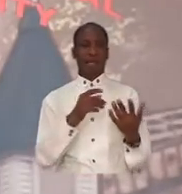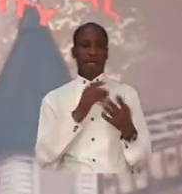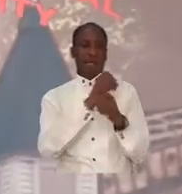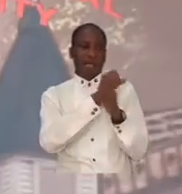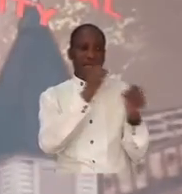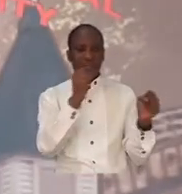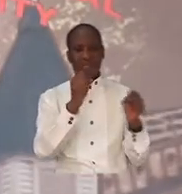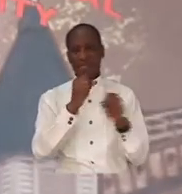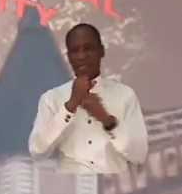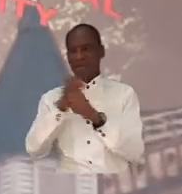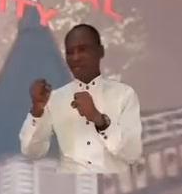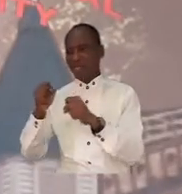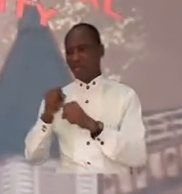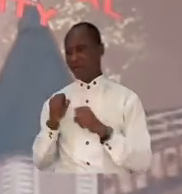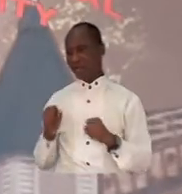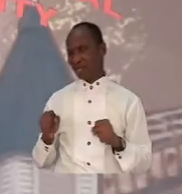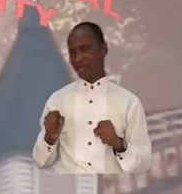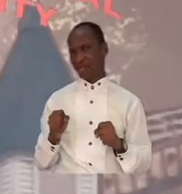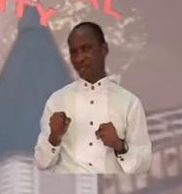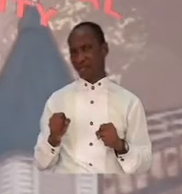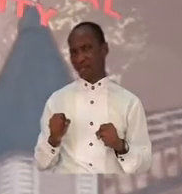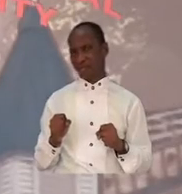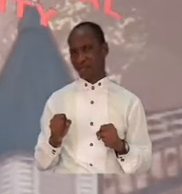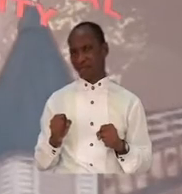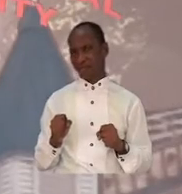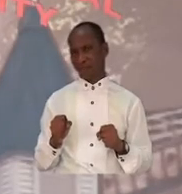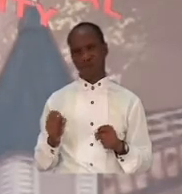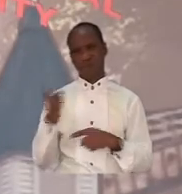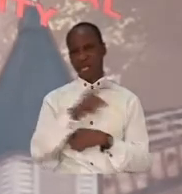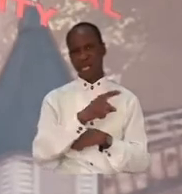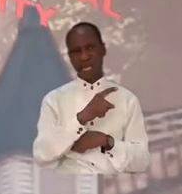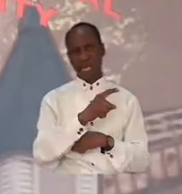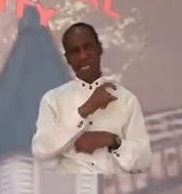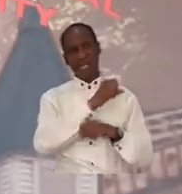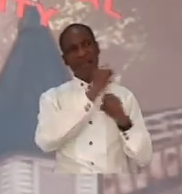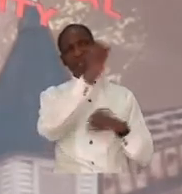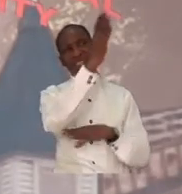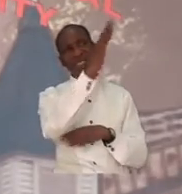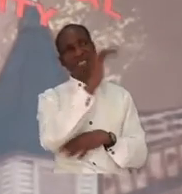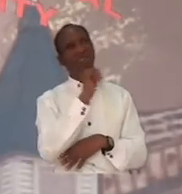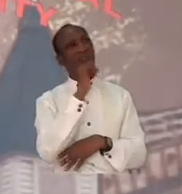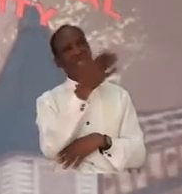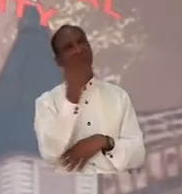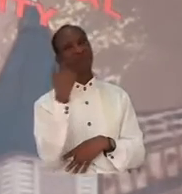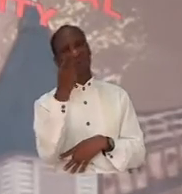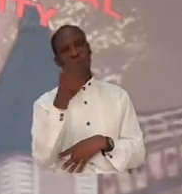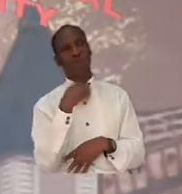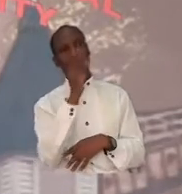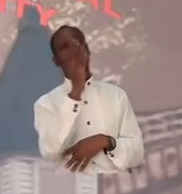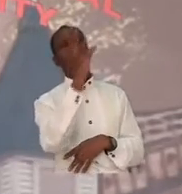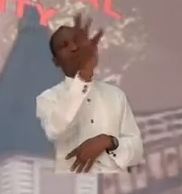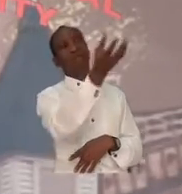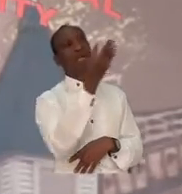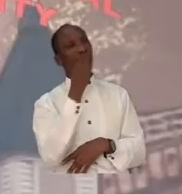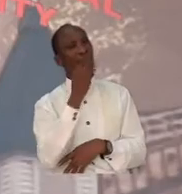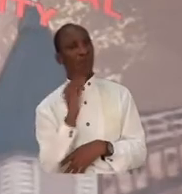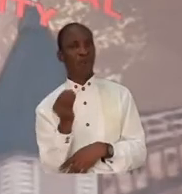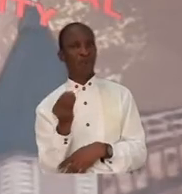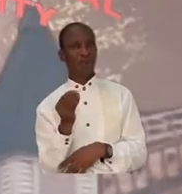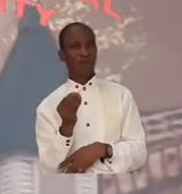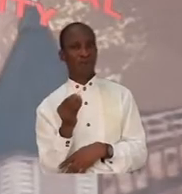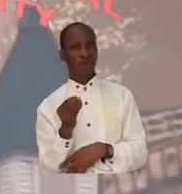no ye enu na wo ne a onipa bi ekwati bi adi because eni asase su ba bia asamo aye